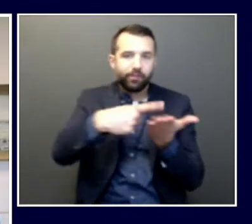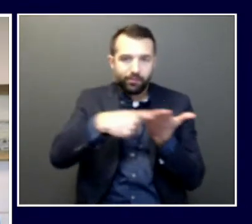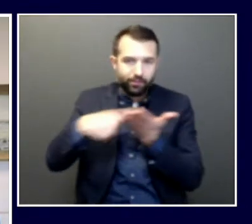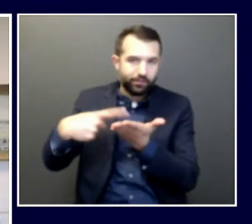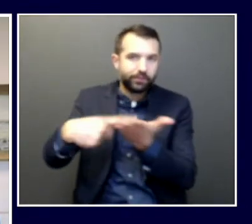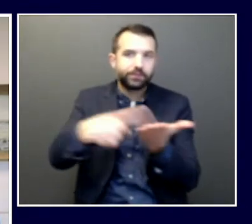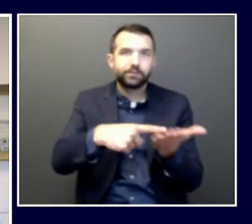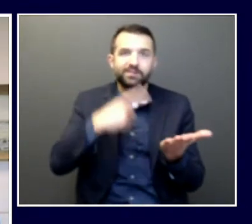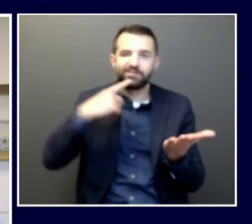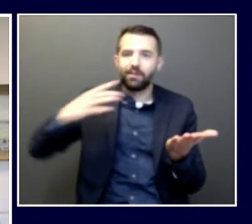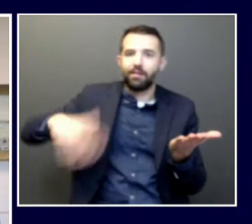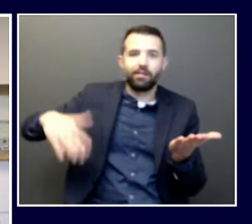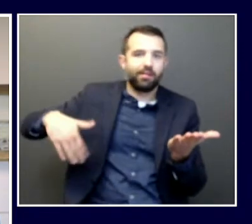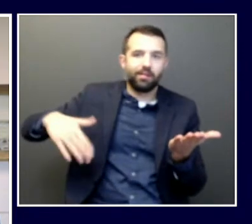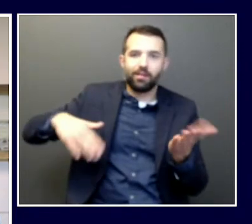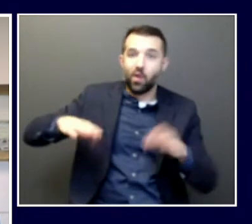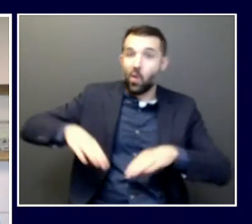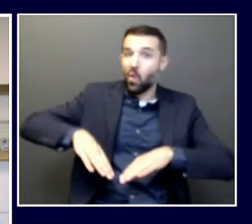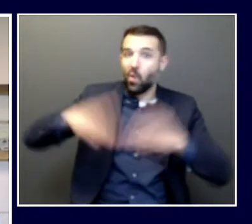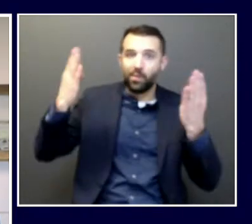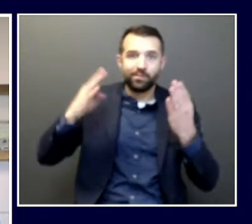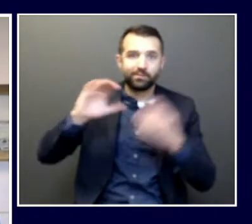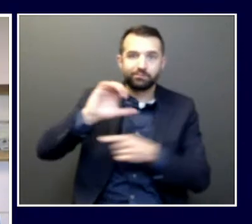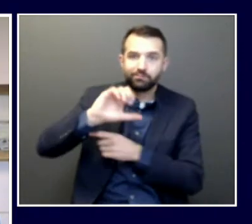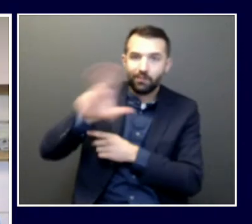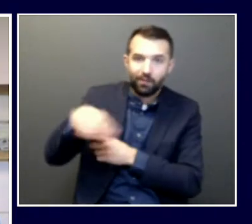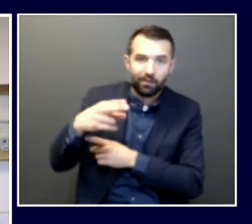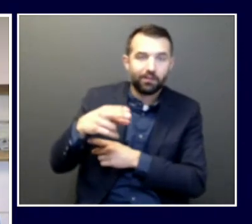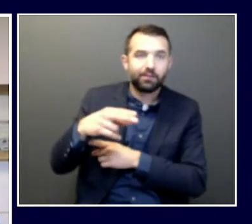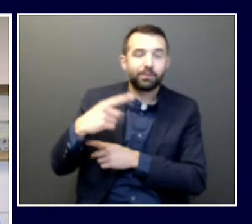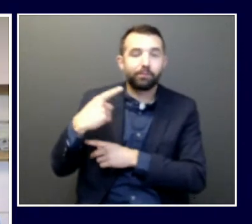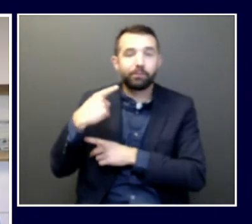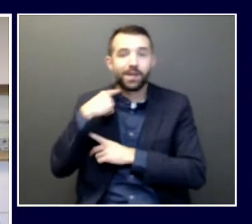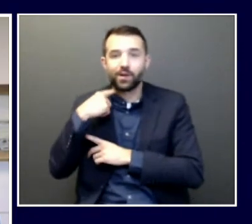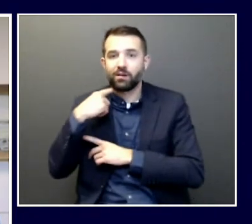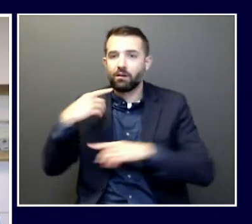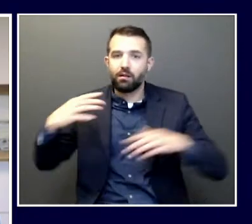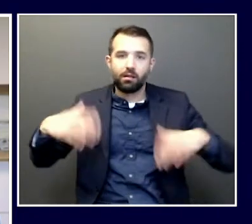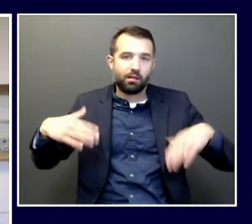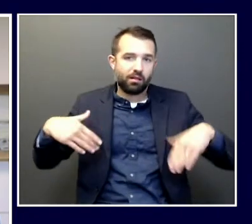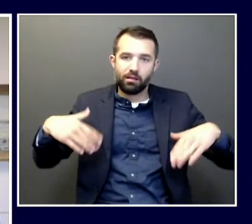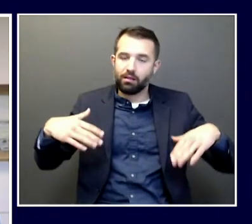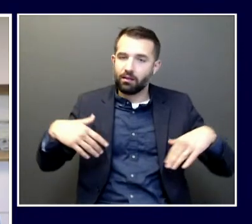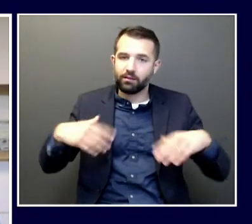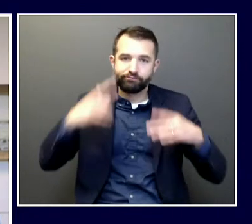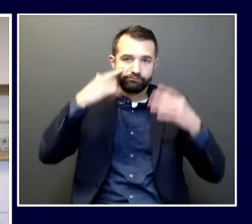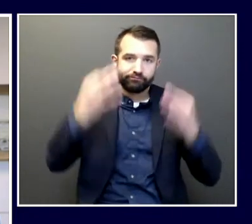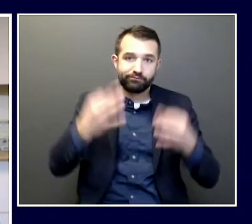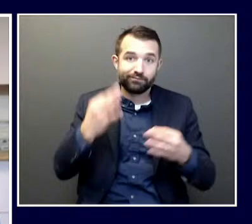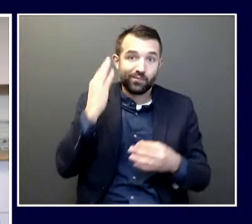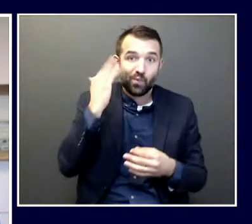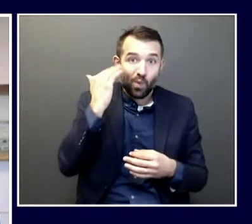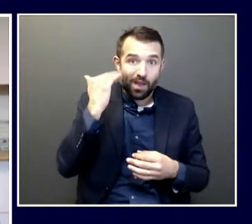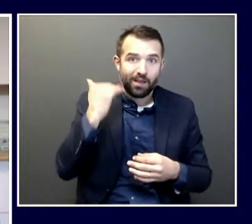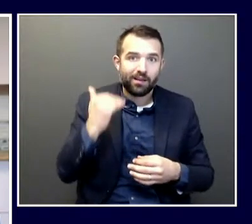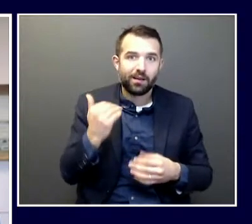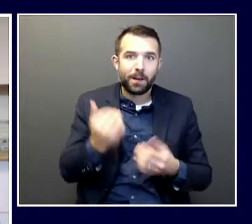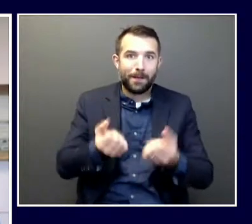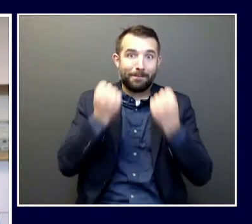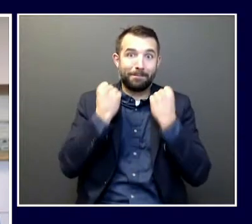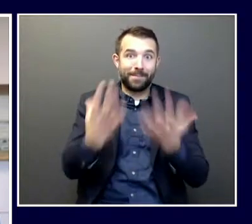moved to open up more sites of that nature is, first of all, a lot of hospitals themselves are having very